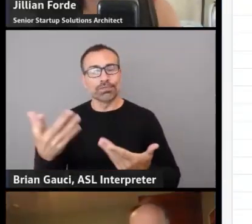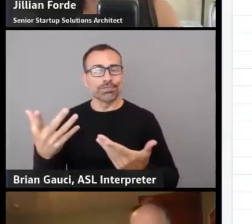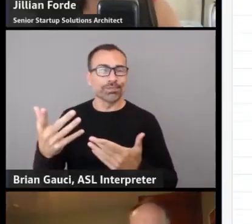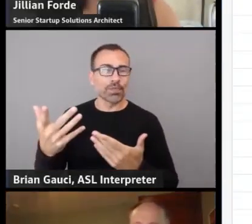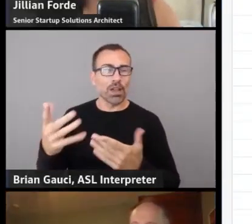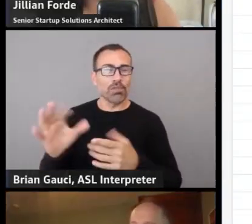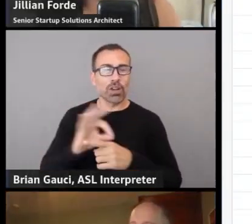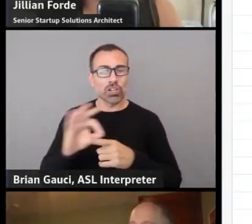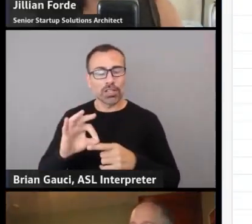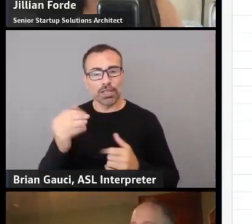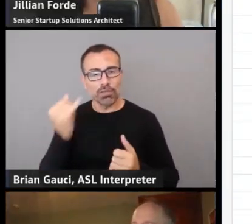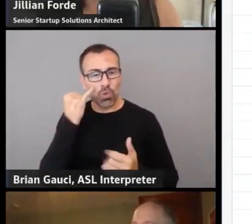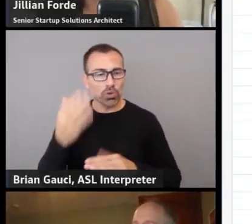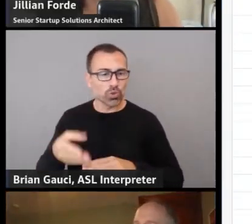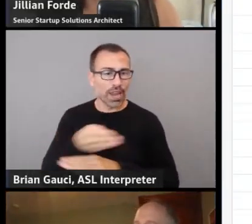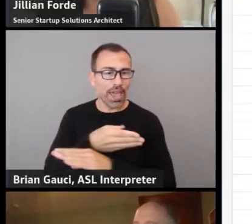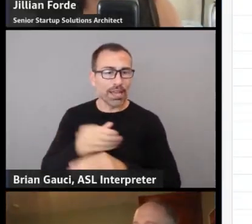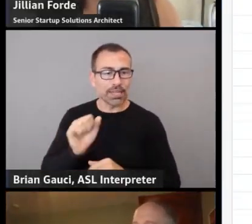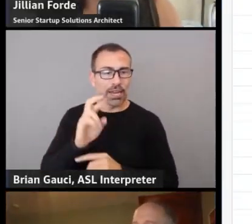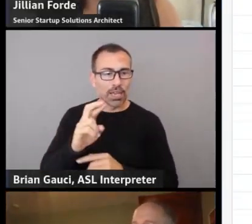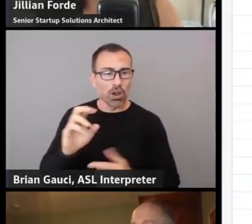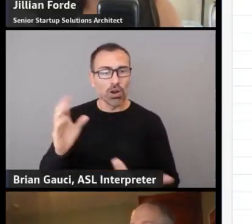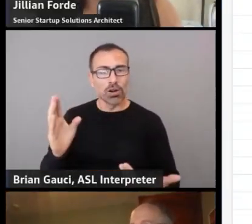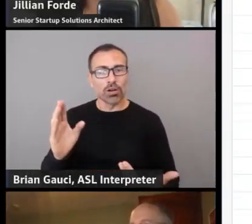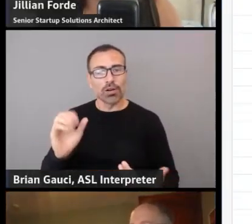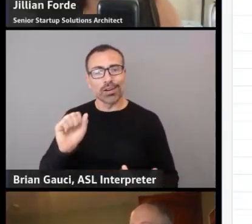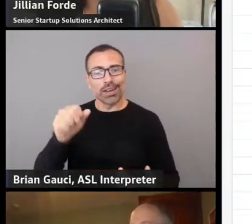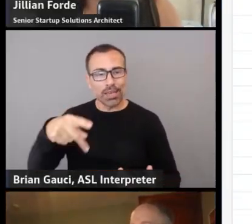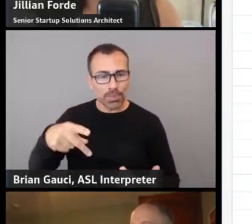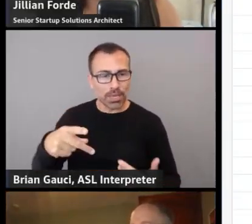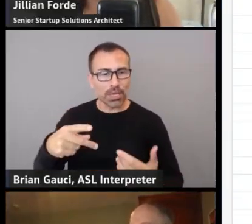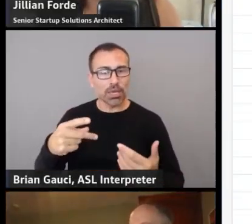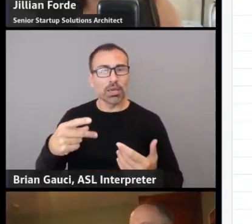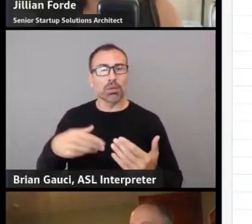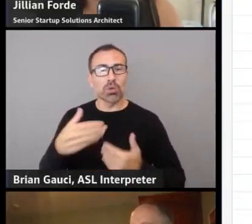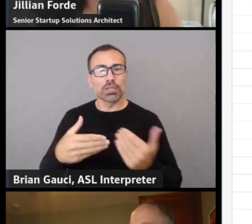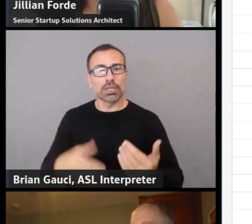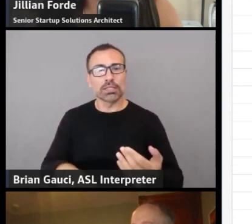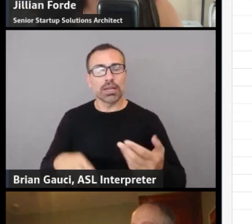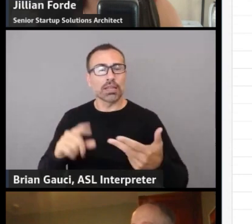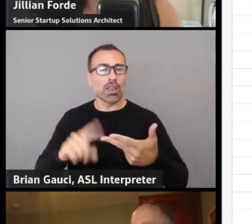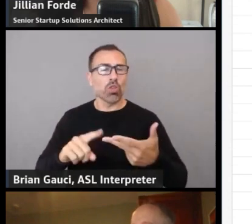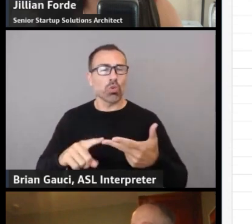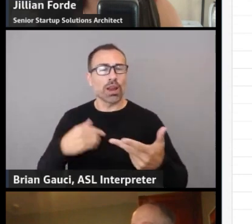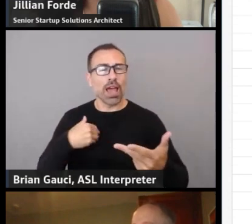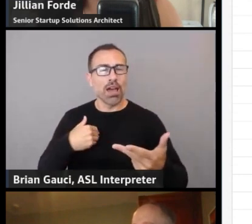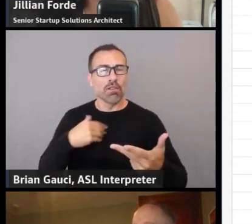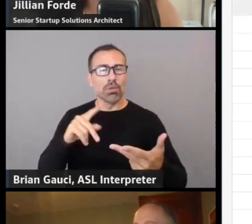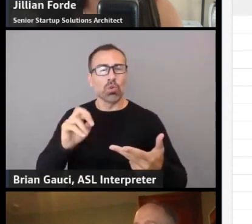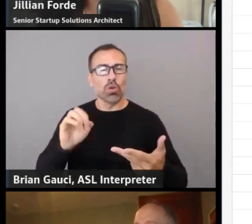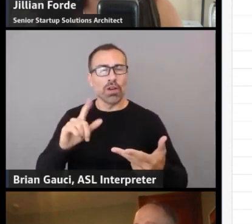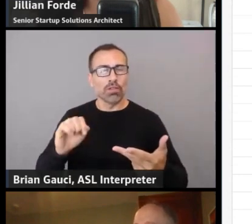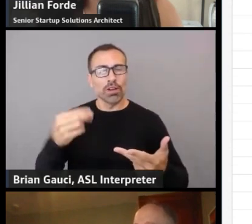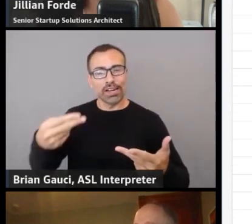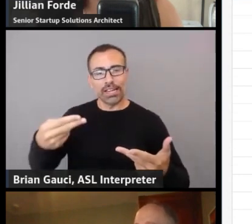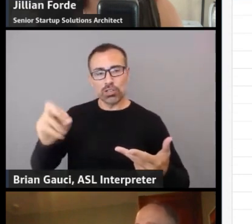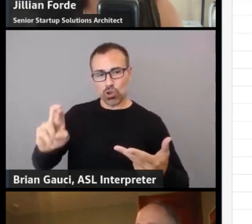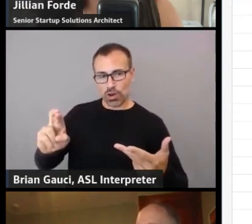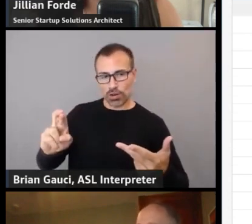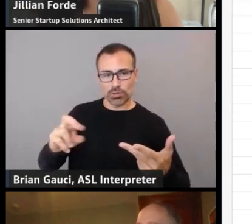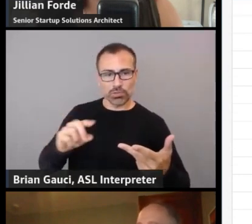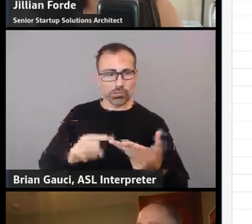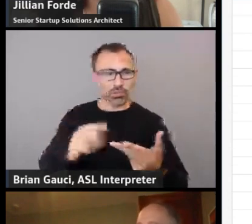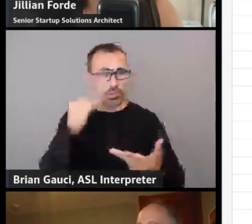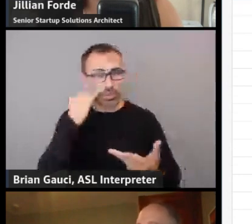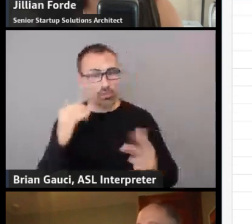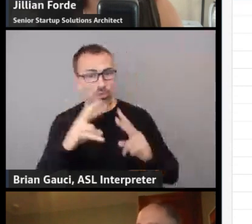AR or AP processes, and I've got a profile for let's say, HR. And if we dig into this, we'll see that